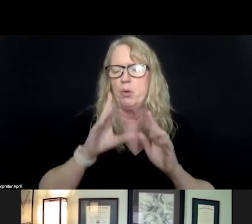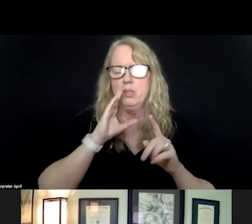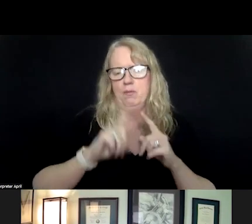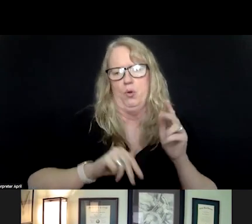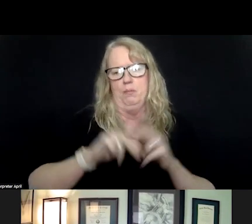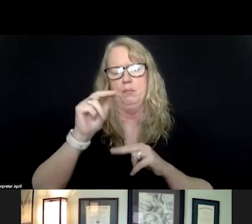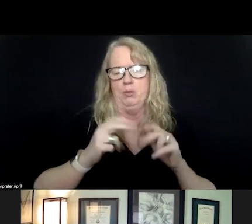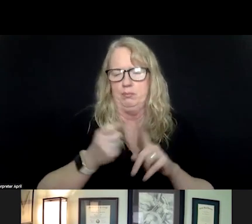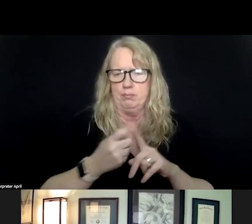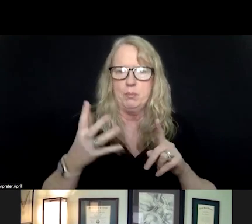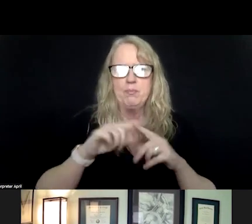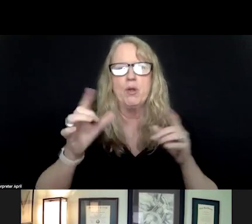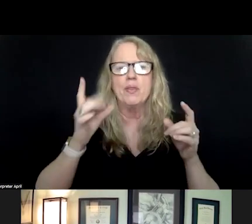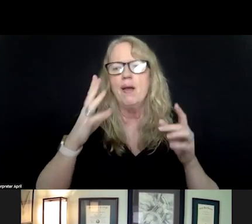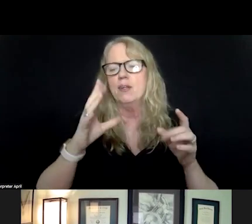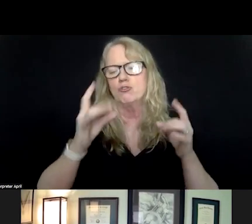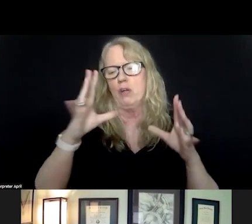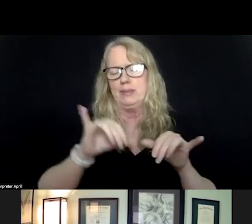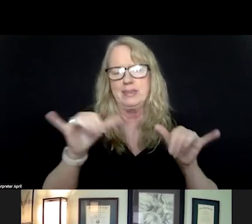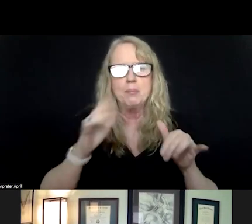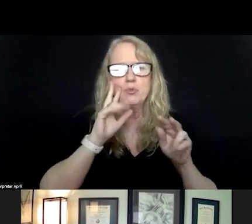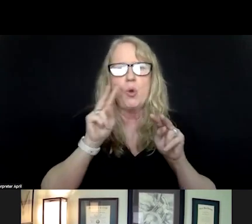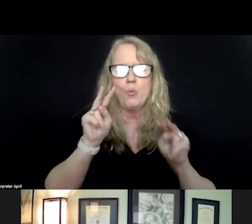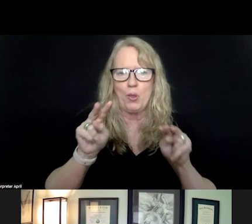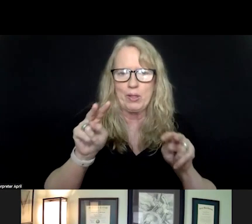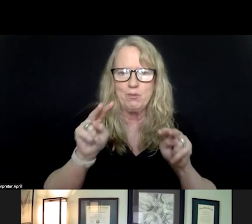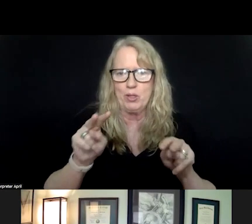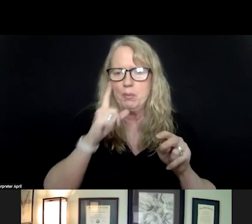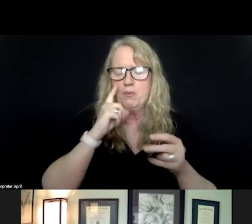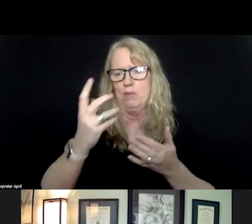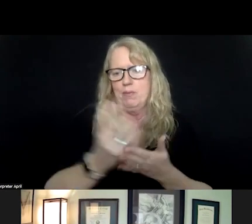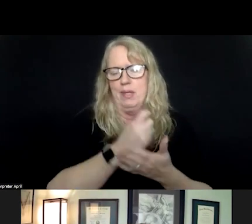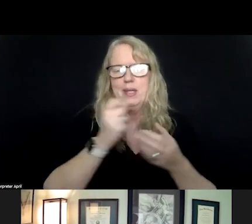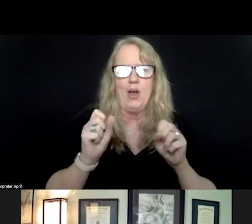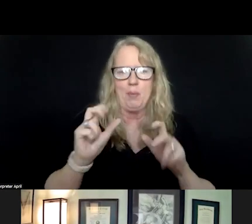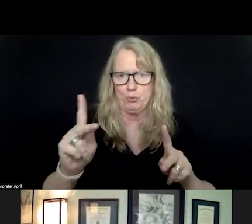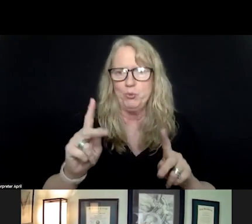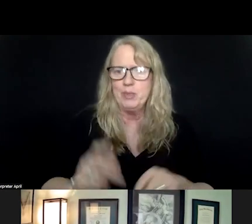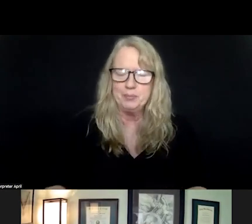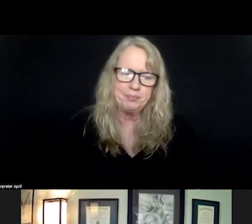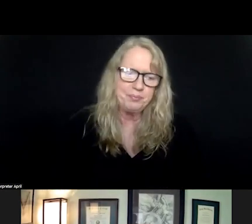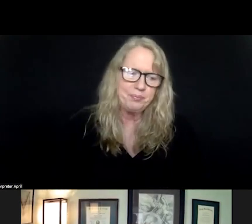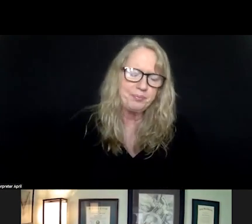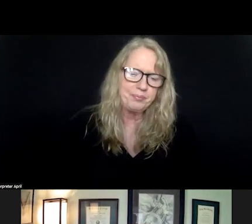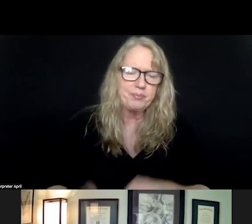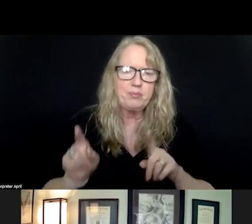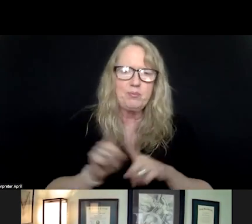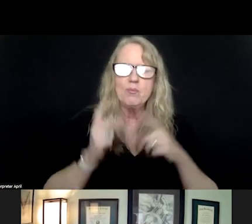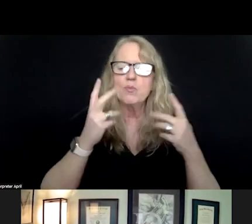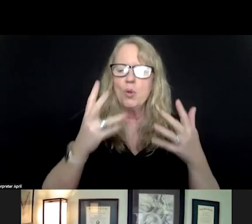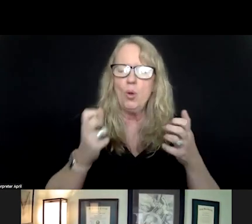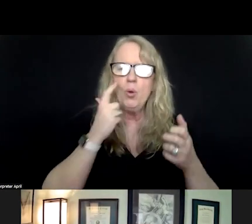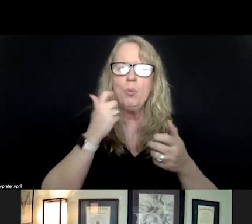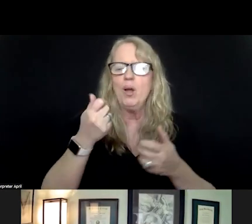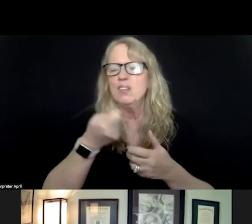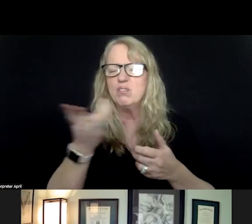more robust crisis systems. So very much looking forward to the opportunity to be there. And then I also just wanted to provide a couple of